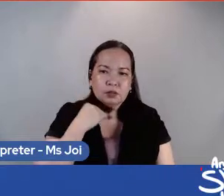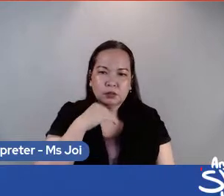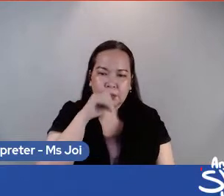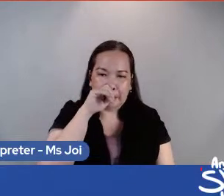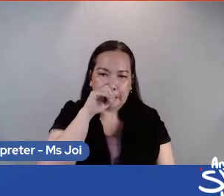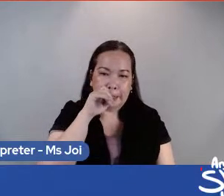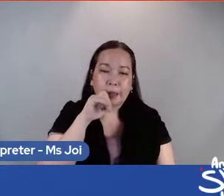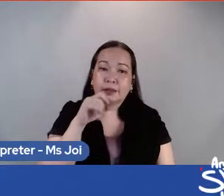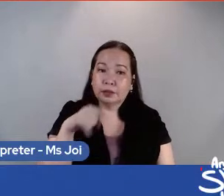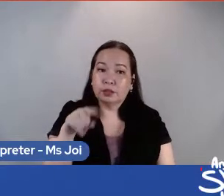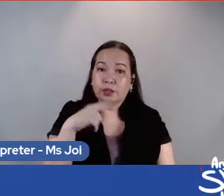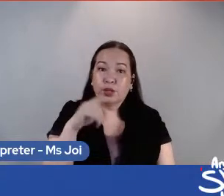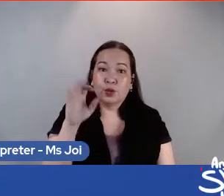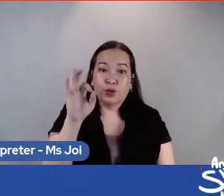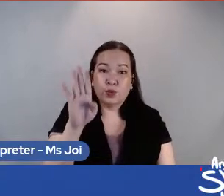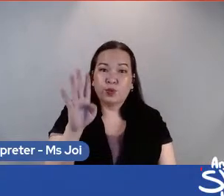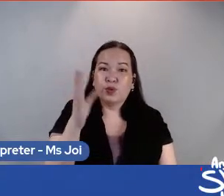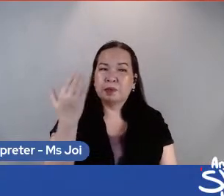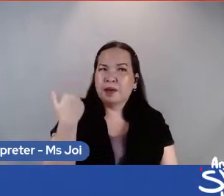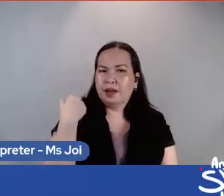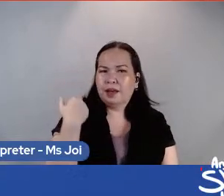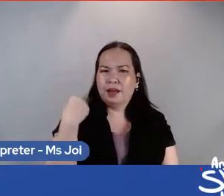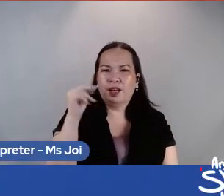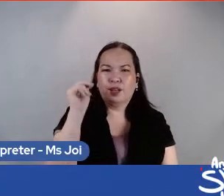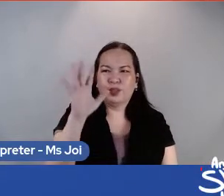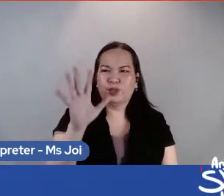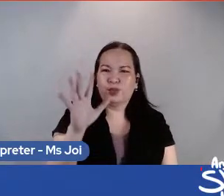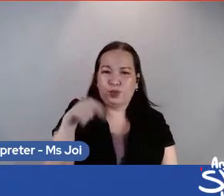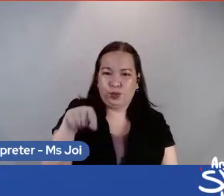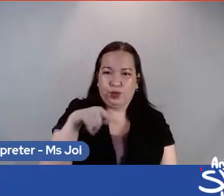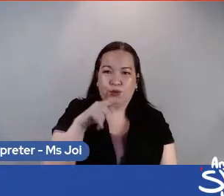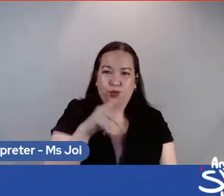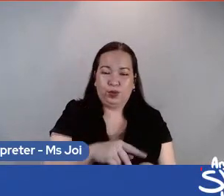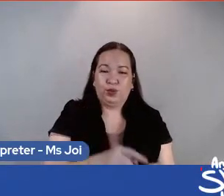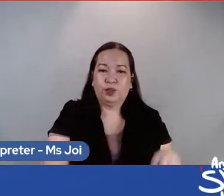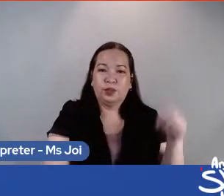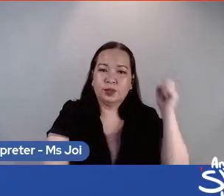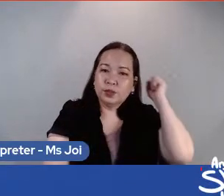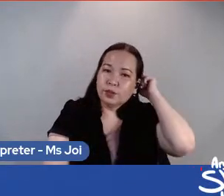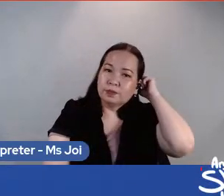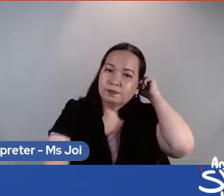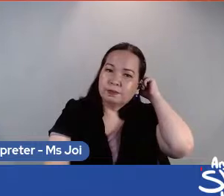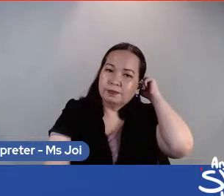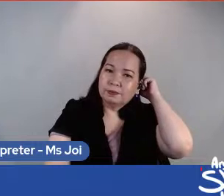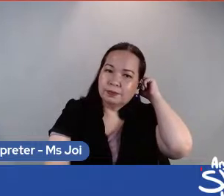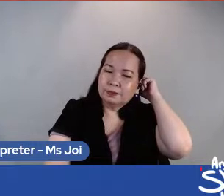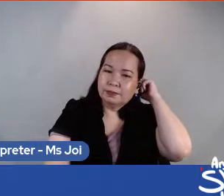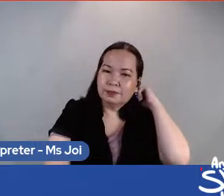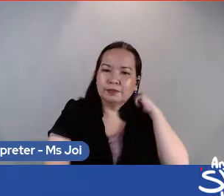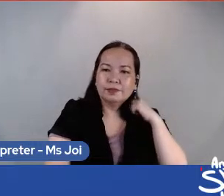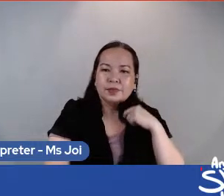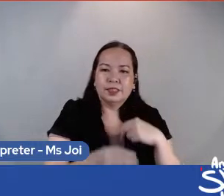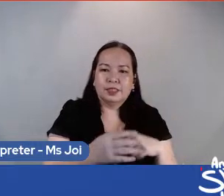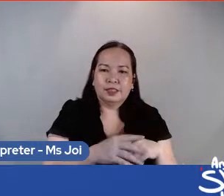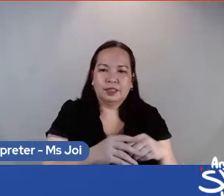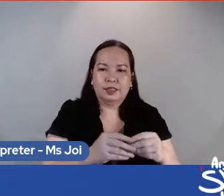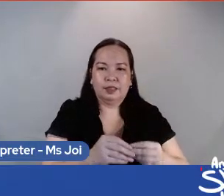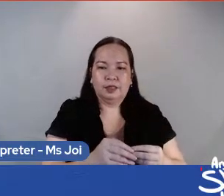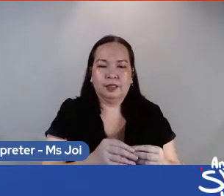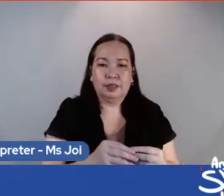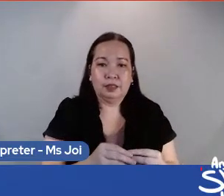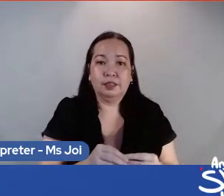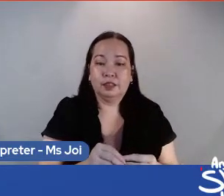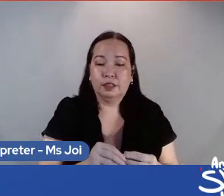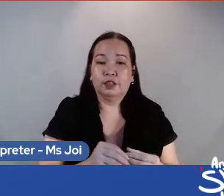was still relatively new in the Philippines. Campaign finance reporting was really straightforward.